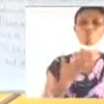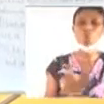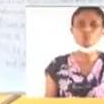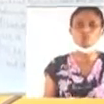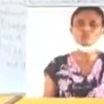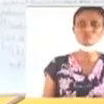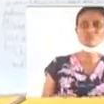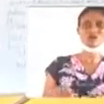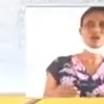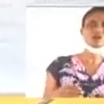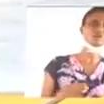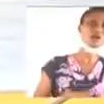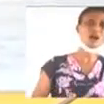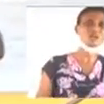footballers